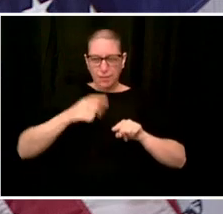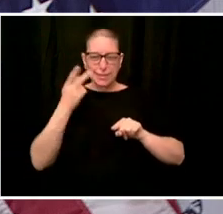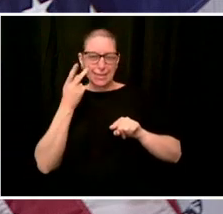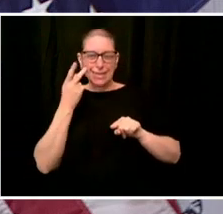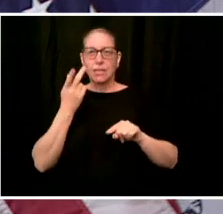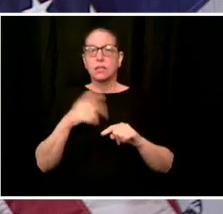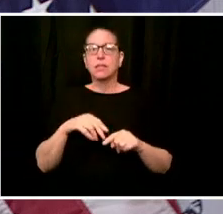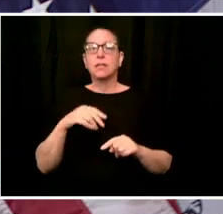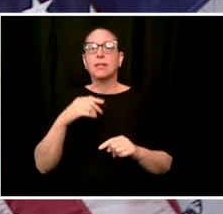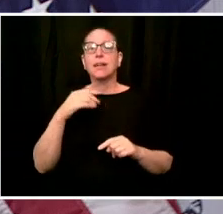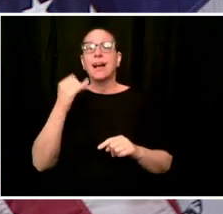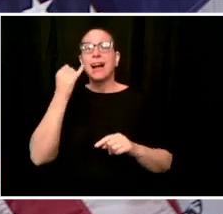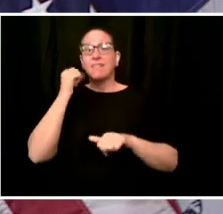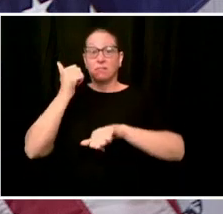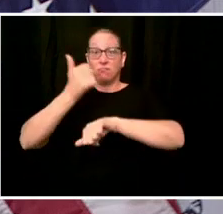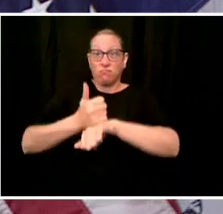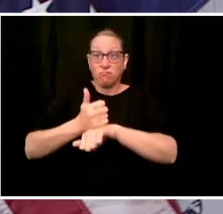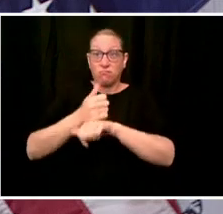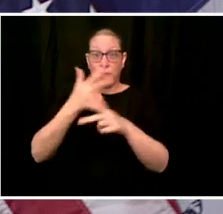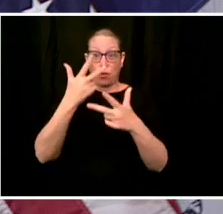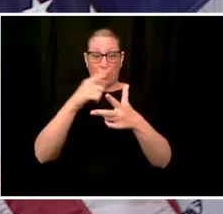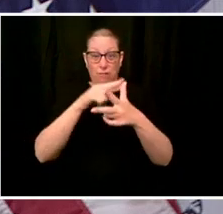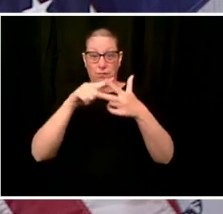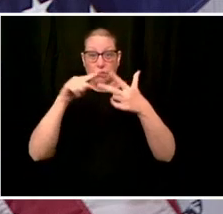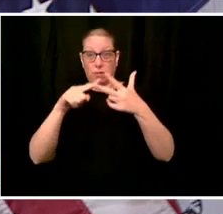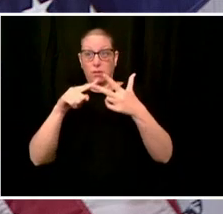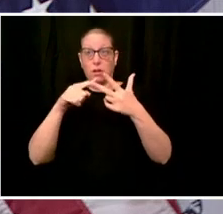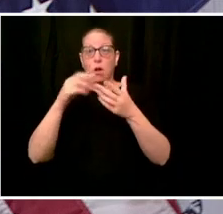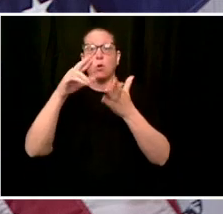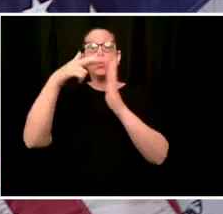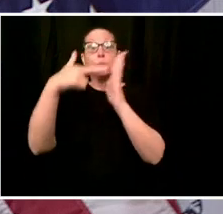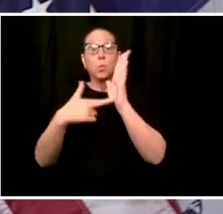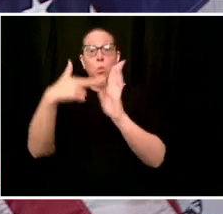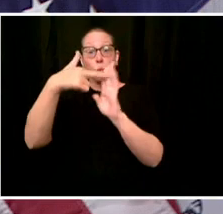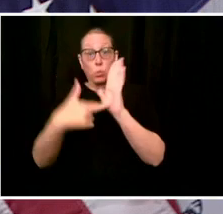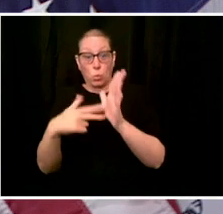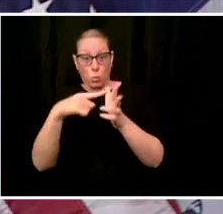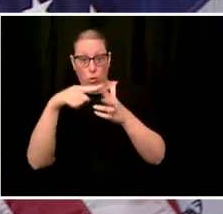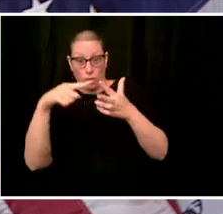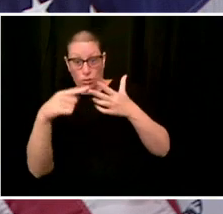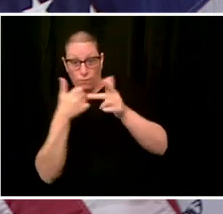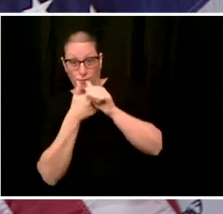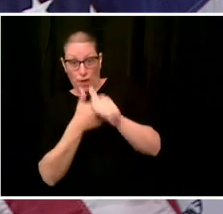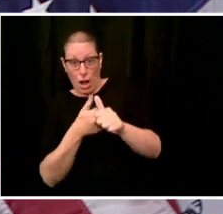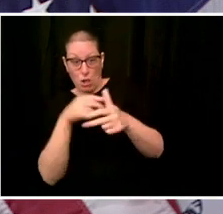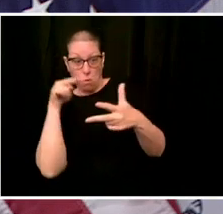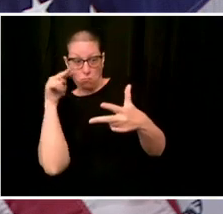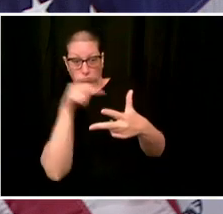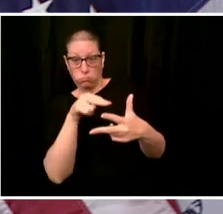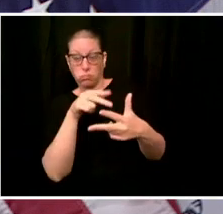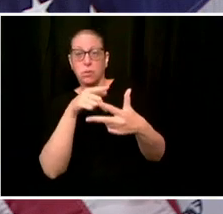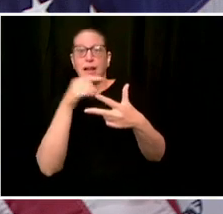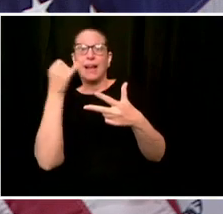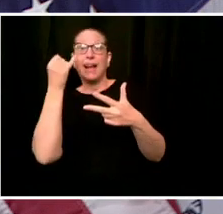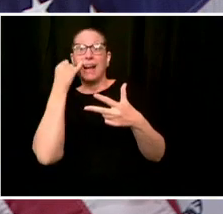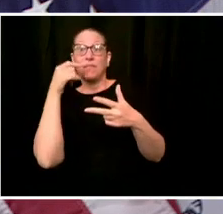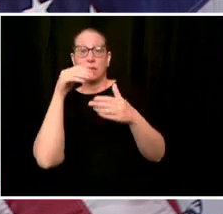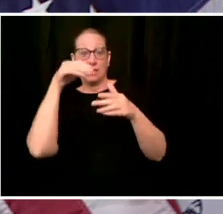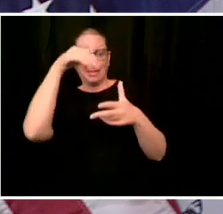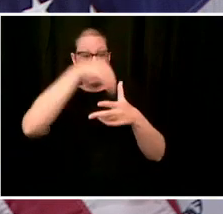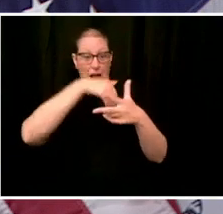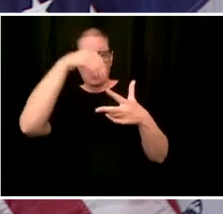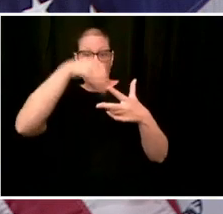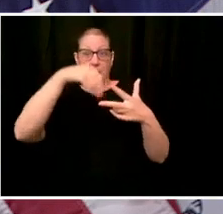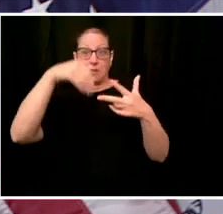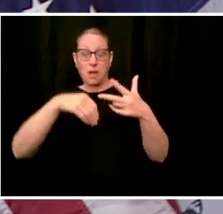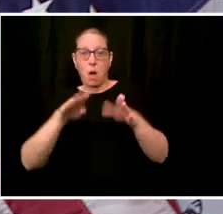It doesn't have to be as bad as what I talked about with some of the cities in Asia that really opened up, in some cases, way too